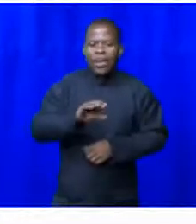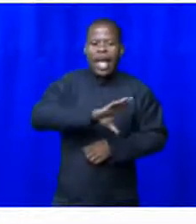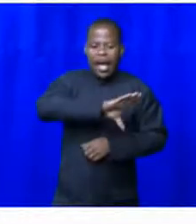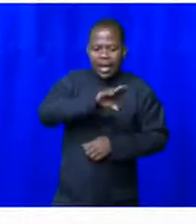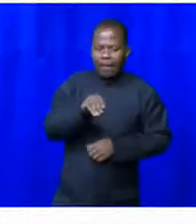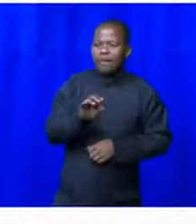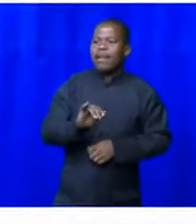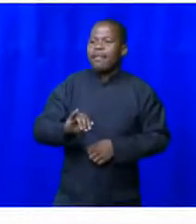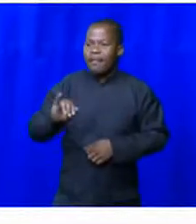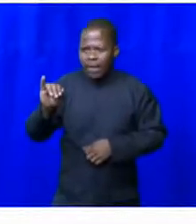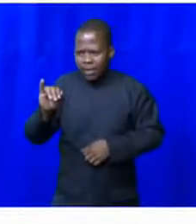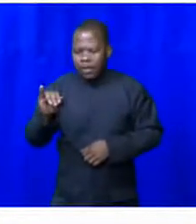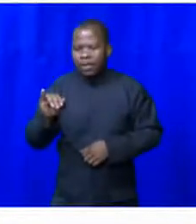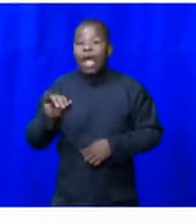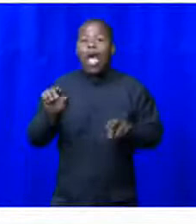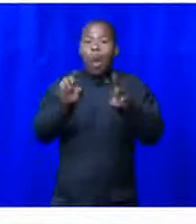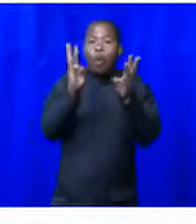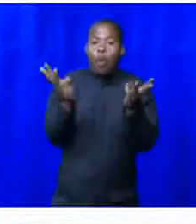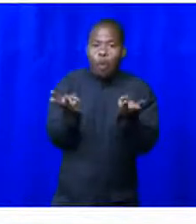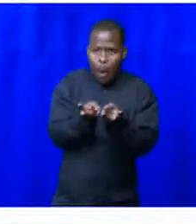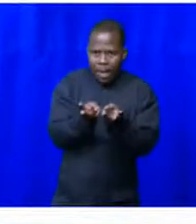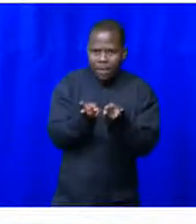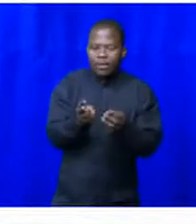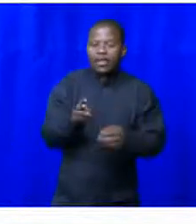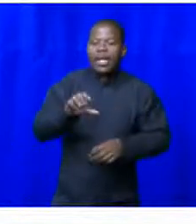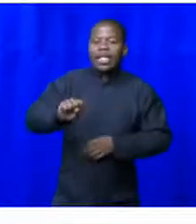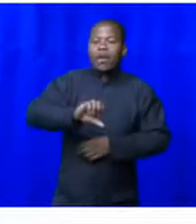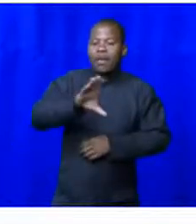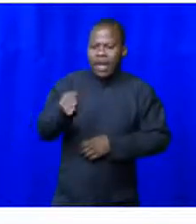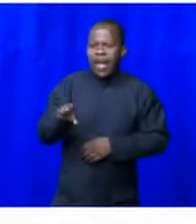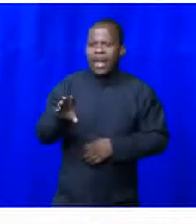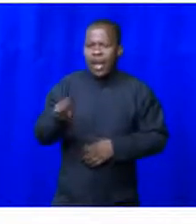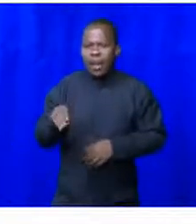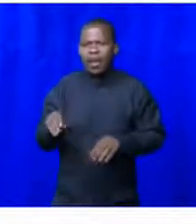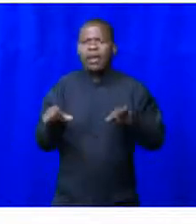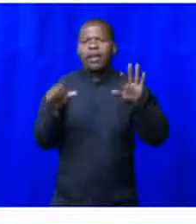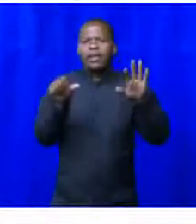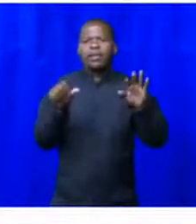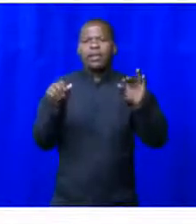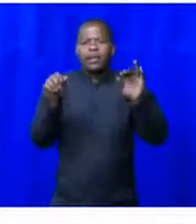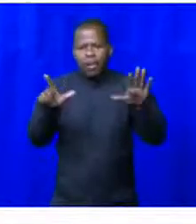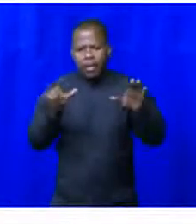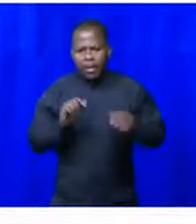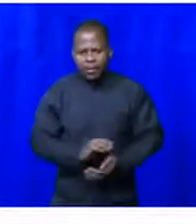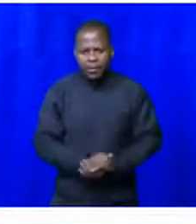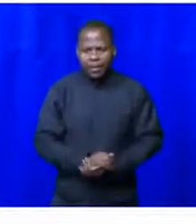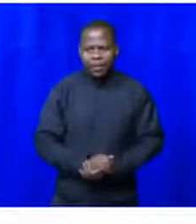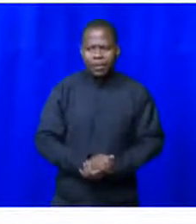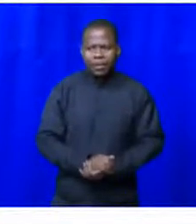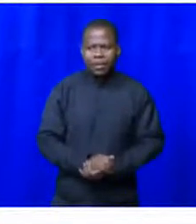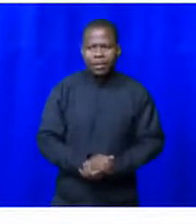lelihamba embili kule sifundza lesiSendas neAfrika, kanti emhlabeni lisenzaweni yes-67.